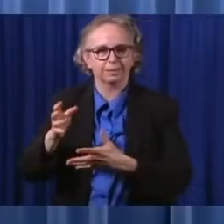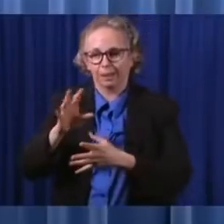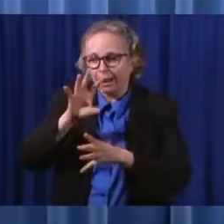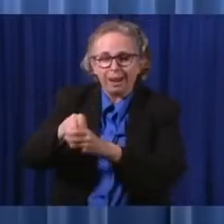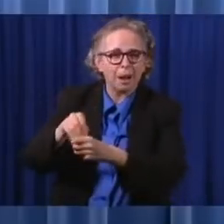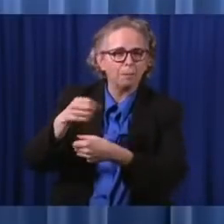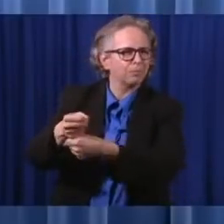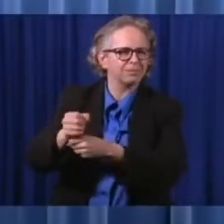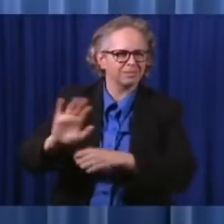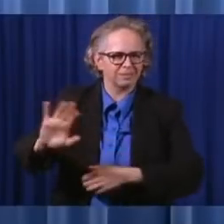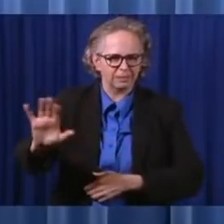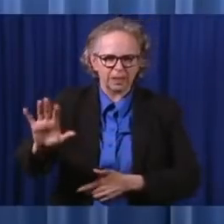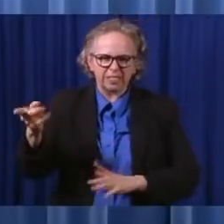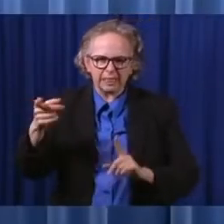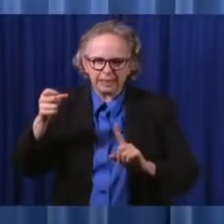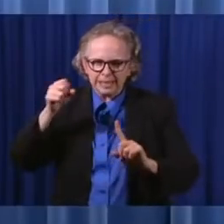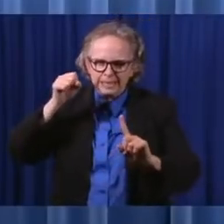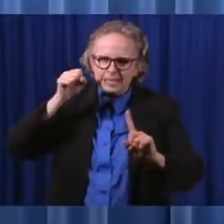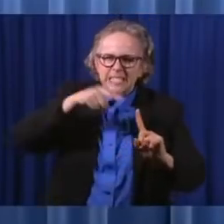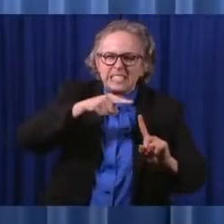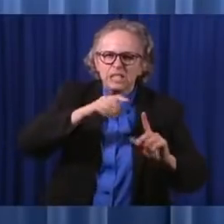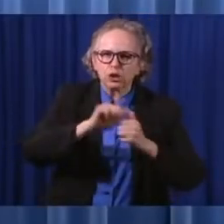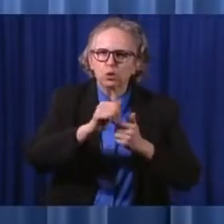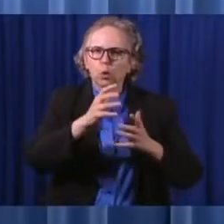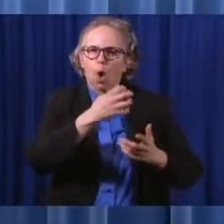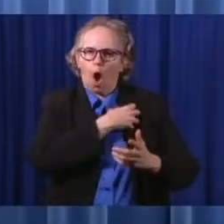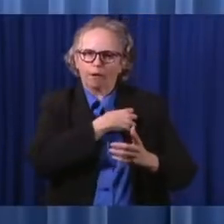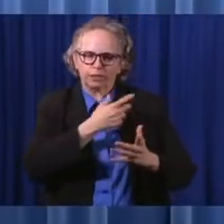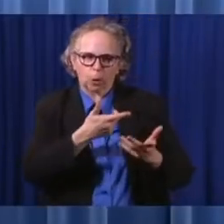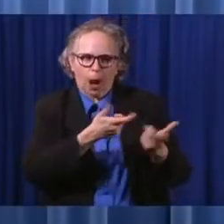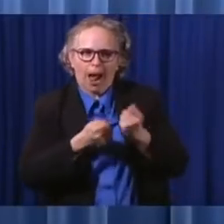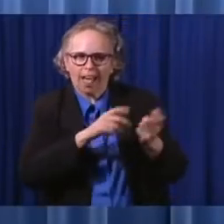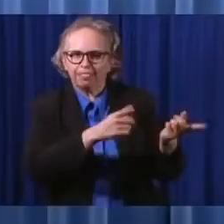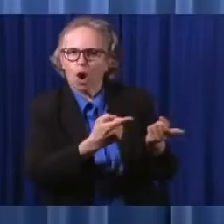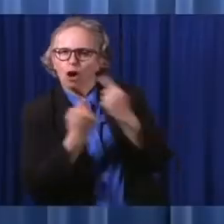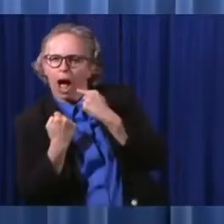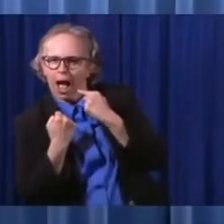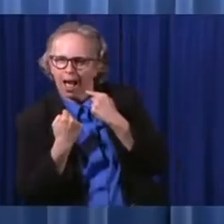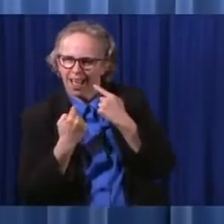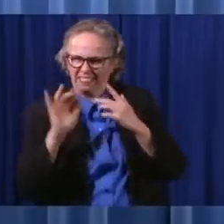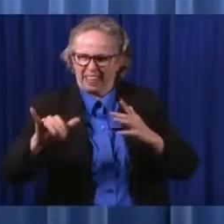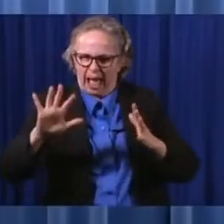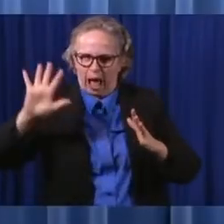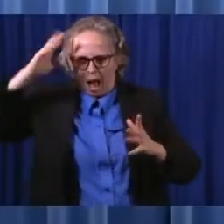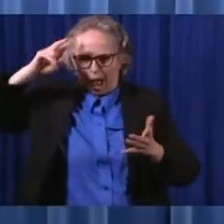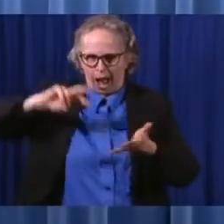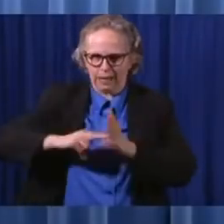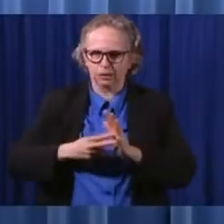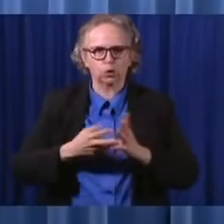law enforcement so they can do something. That's what the men and women who are out there have to deal with, and it's not easy, and it's tough.